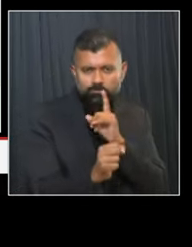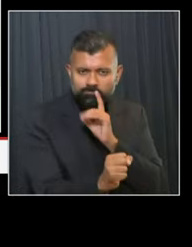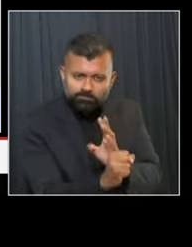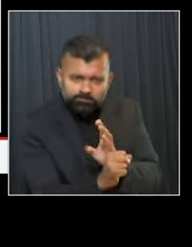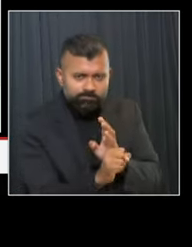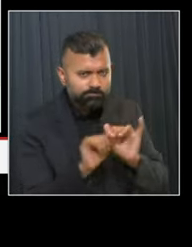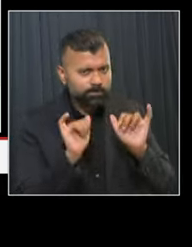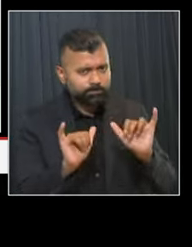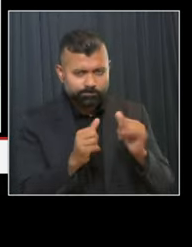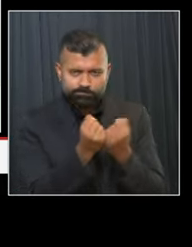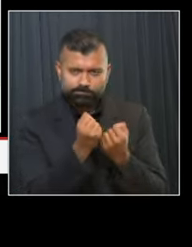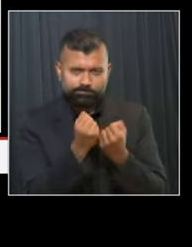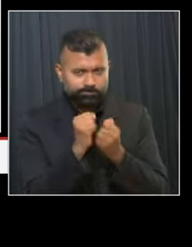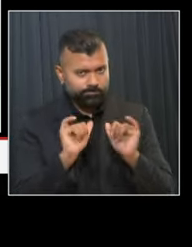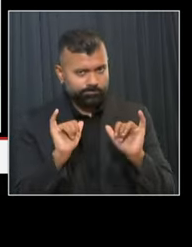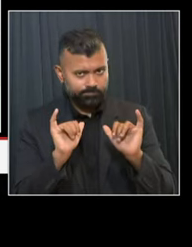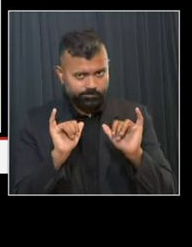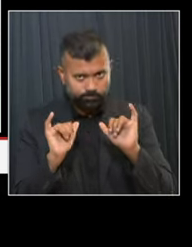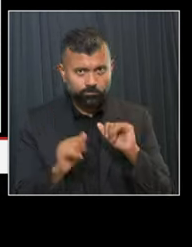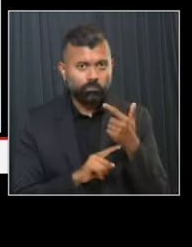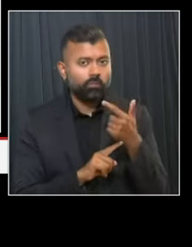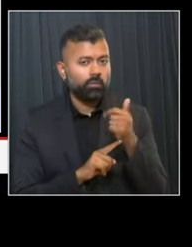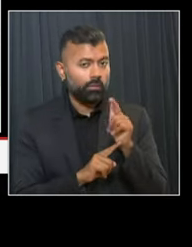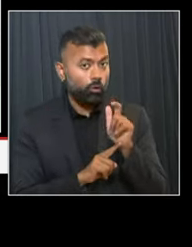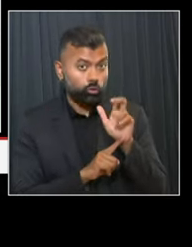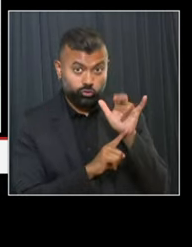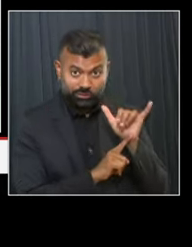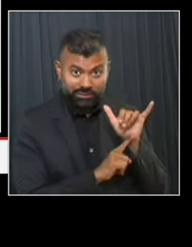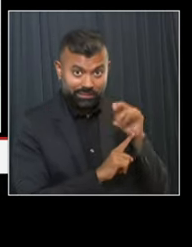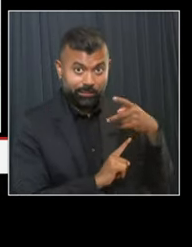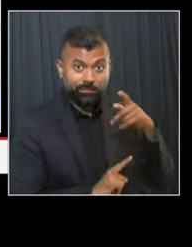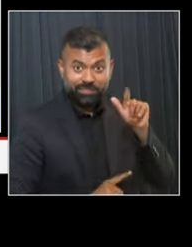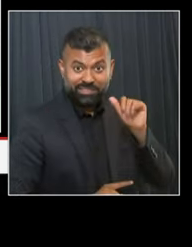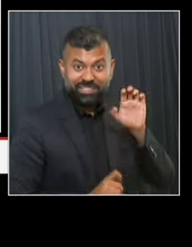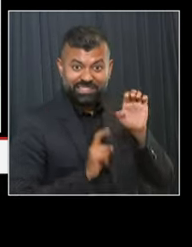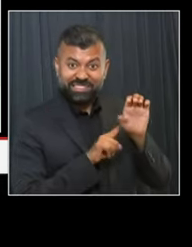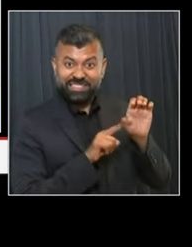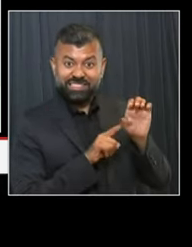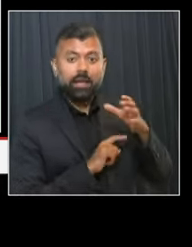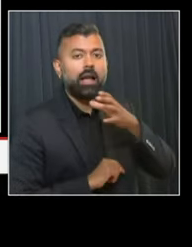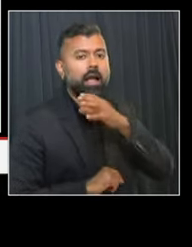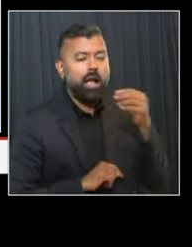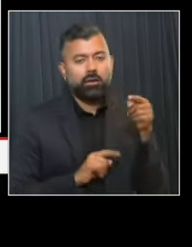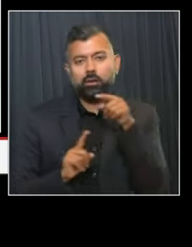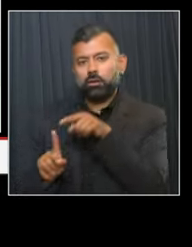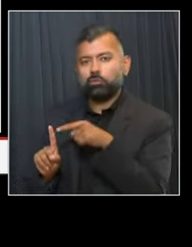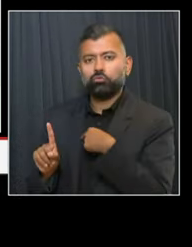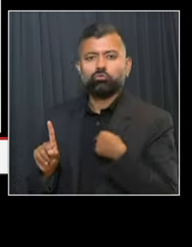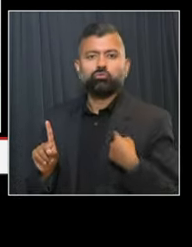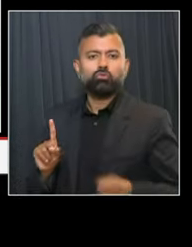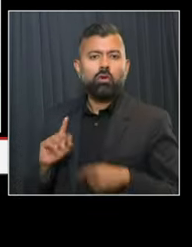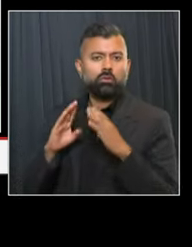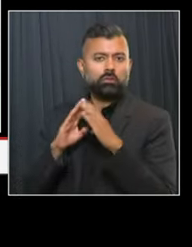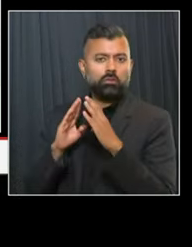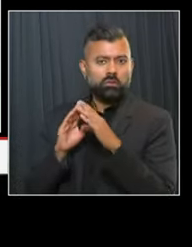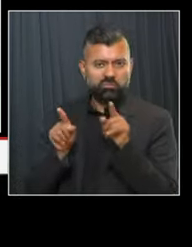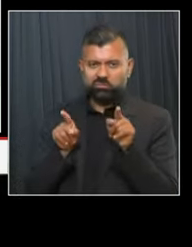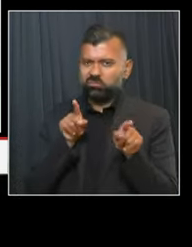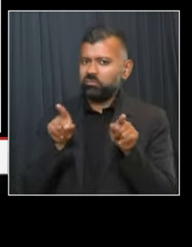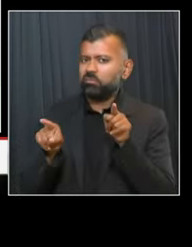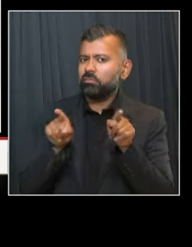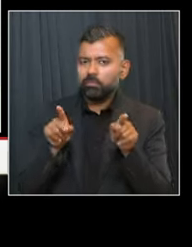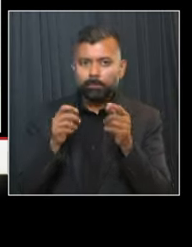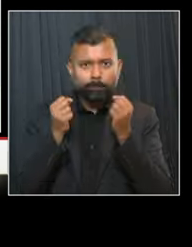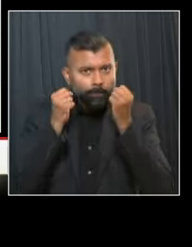and Chinatown communities, and it's a contemplated synergy with the